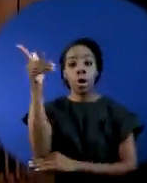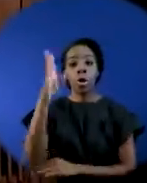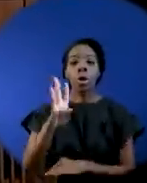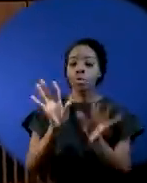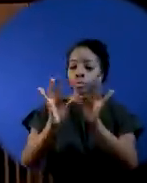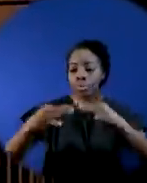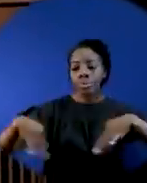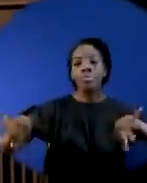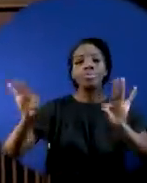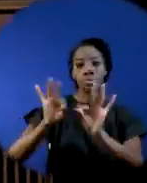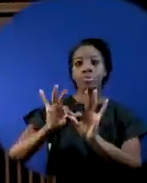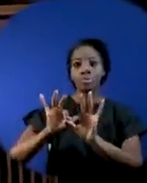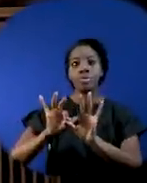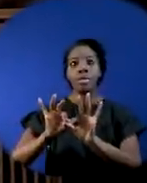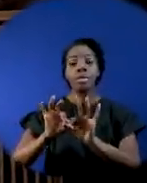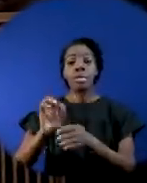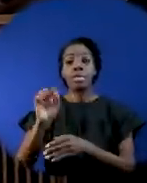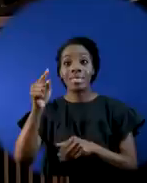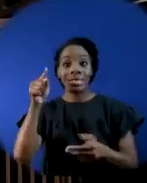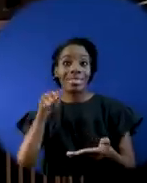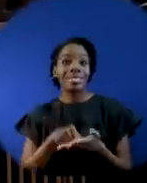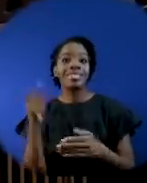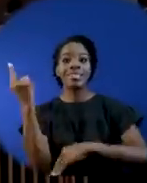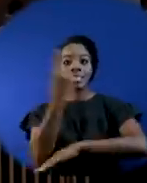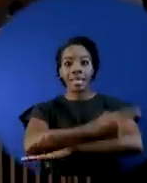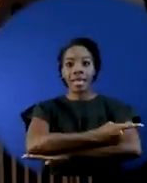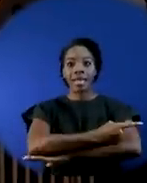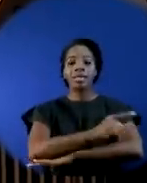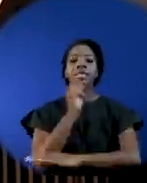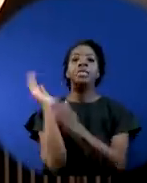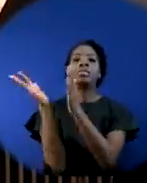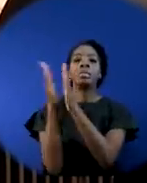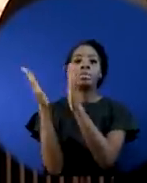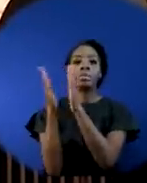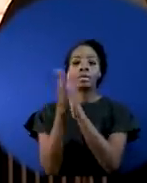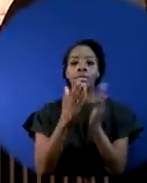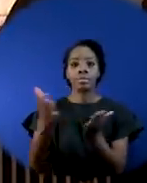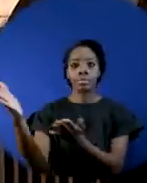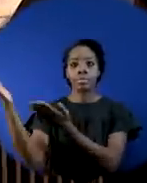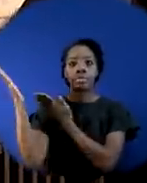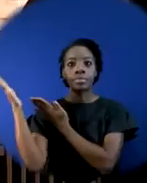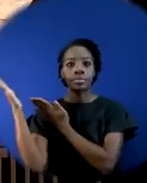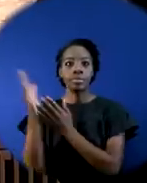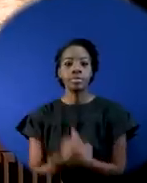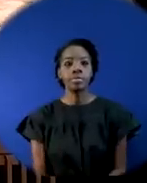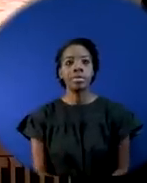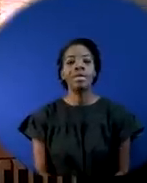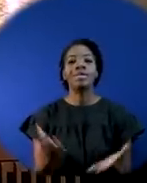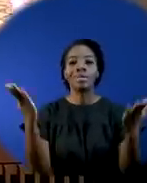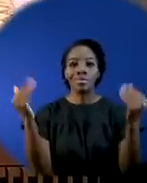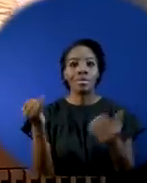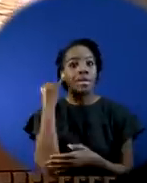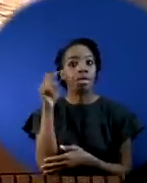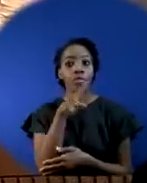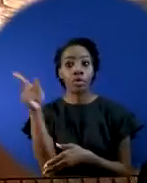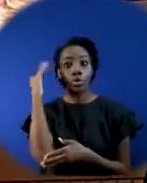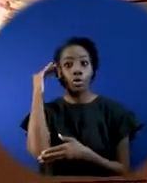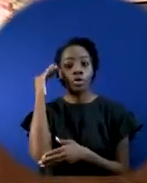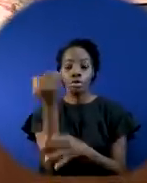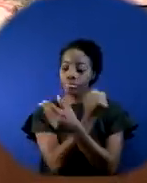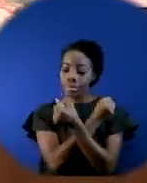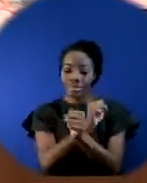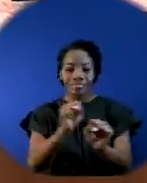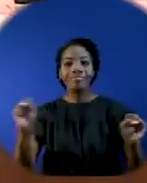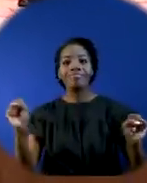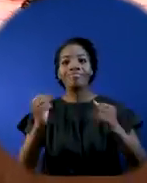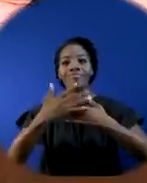is worthy on this day to be praised. Come on, if you know you've been saved by the